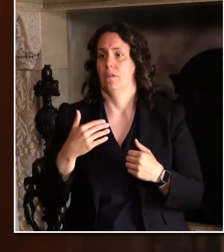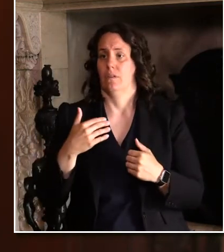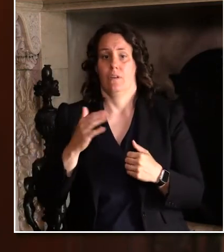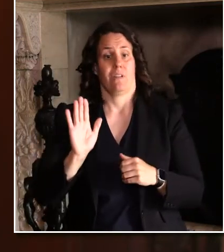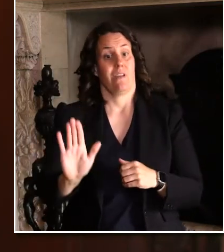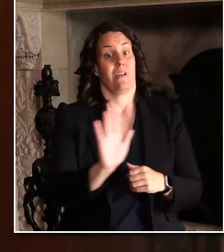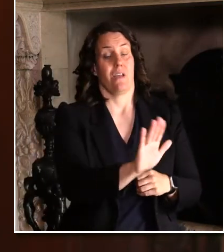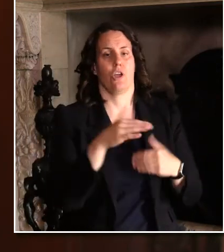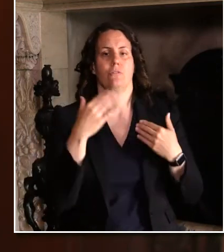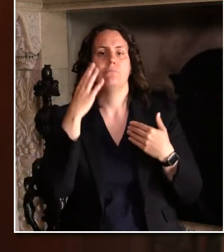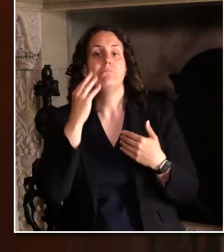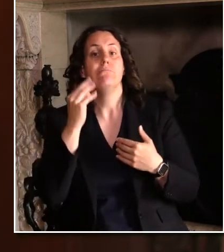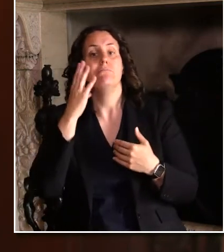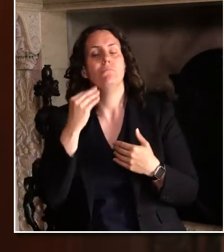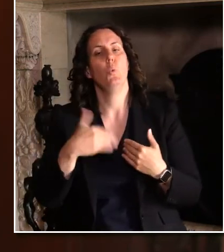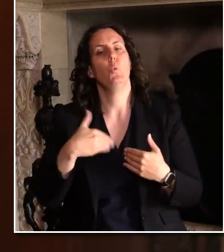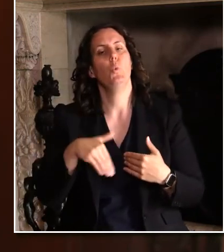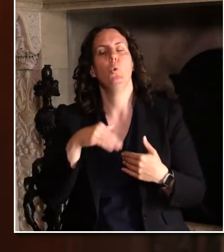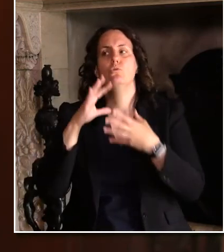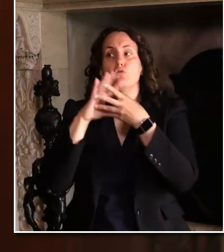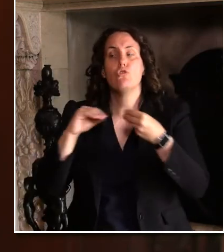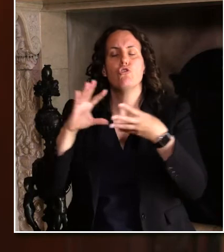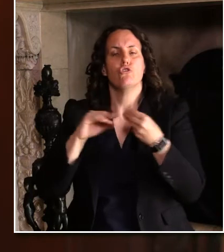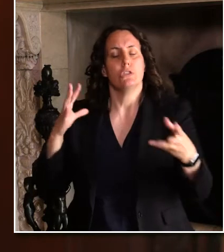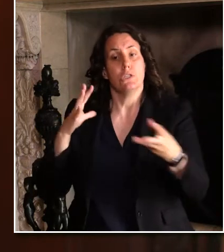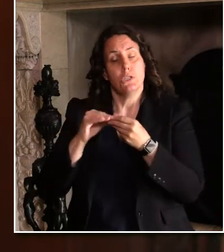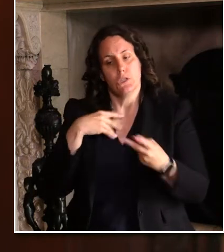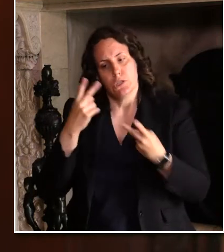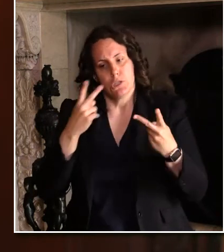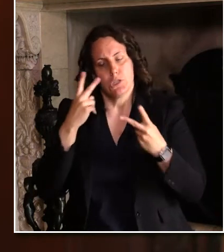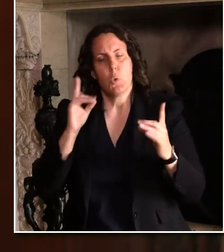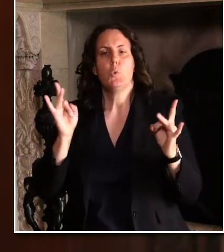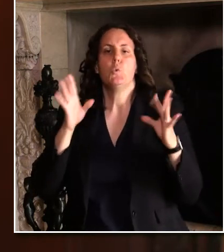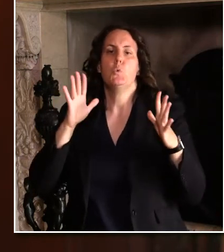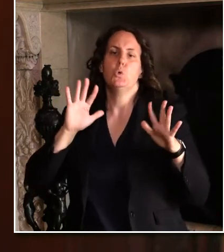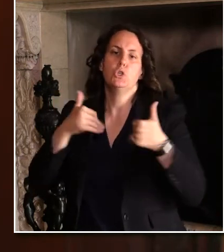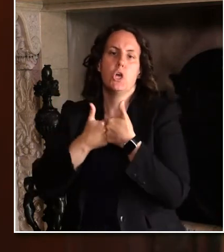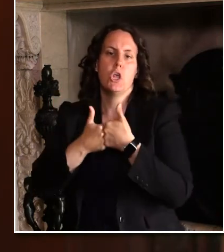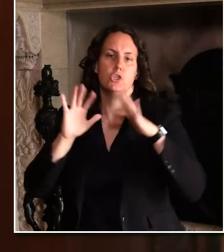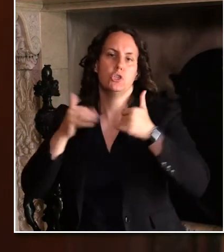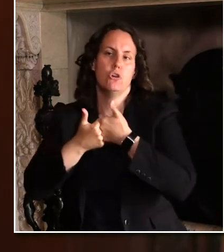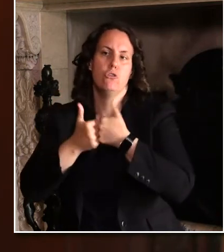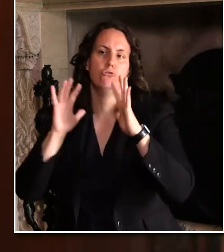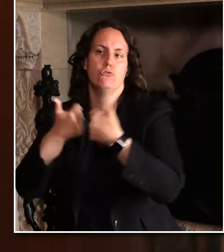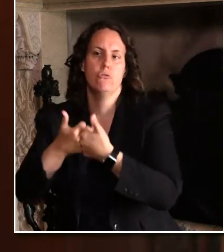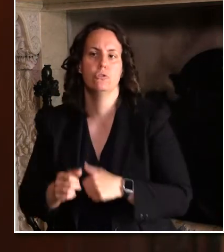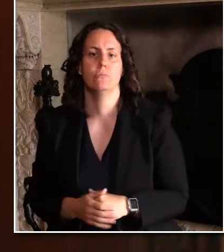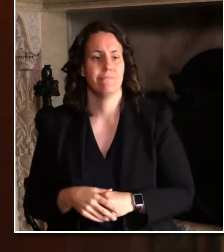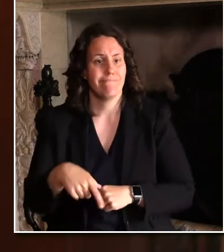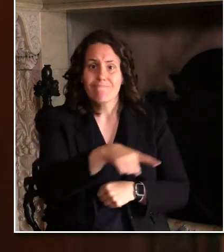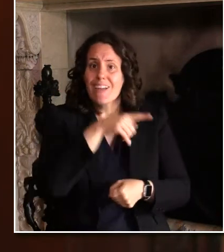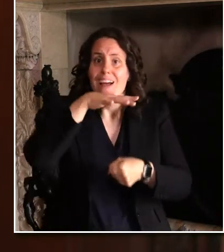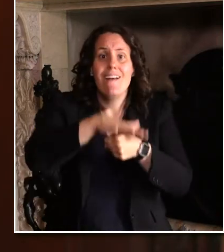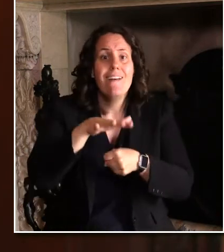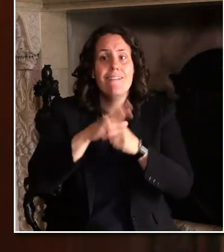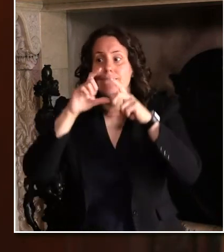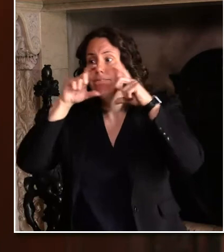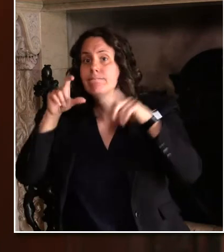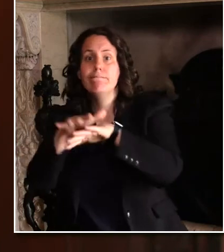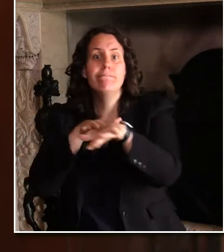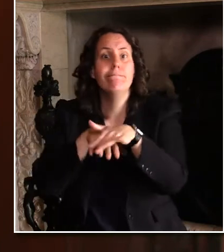as pandemic-related expenses like purchasing necessary PPE and retaining workers have increased